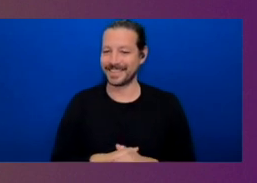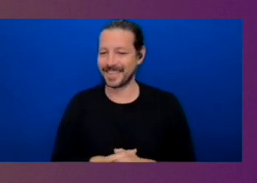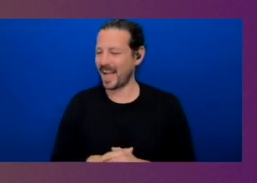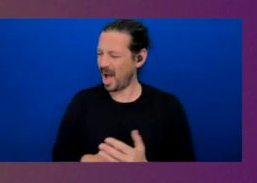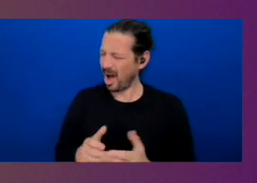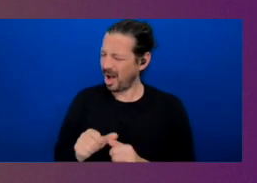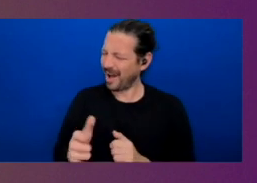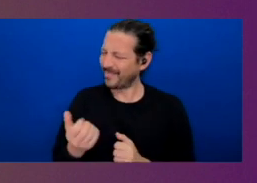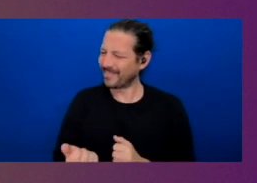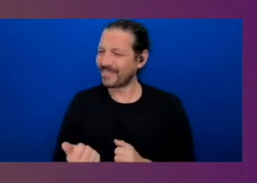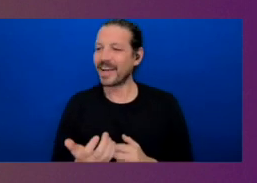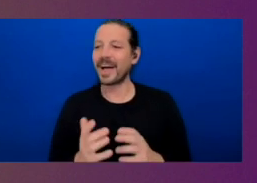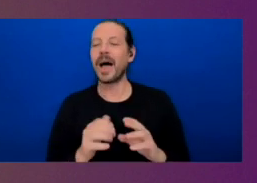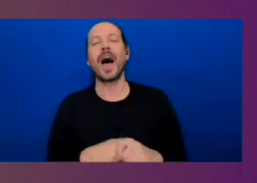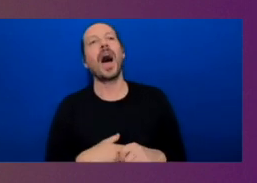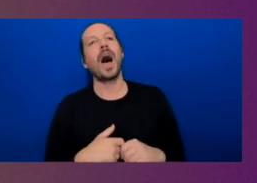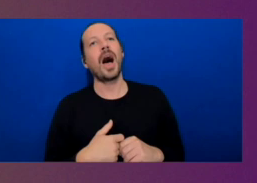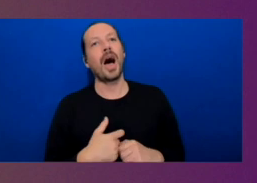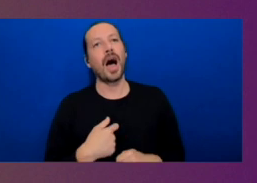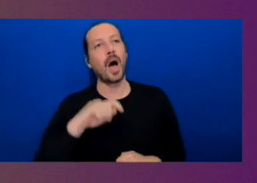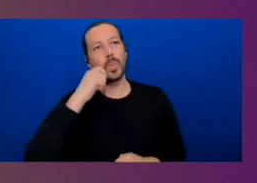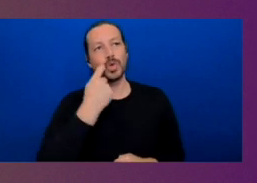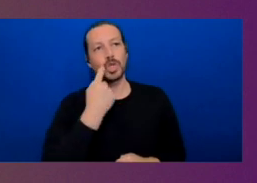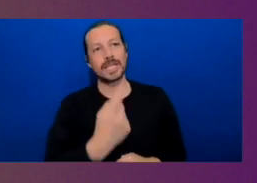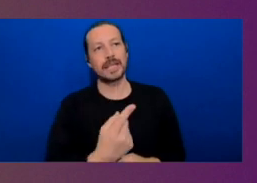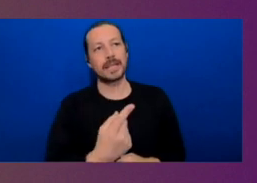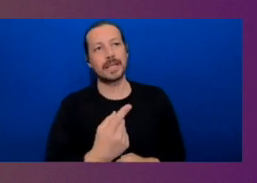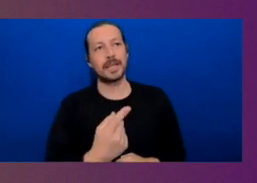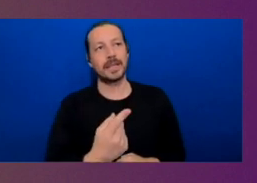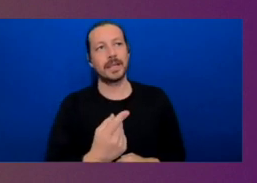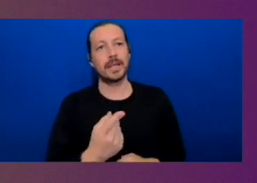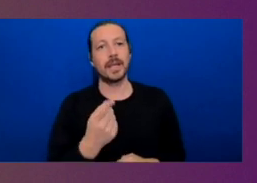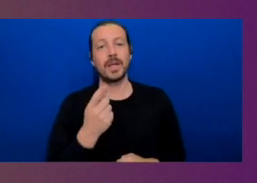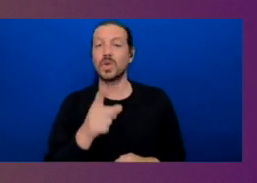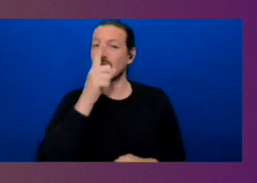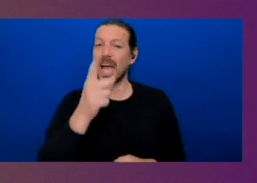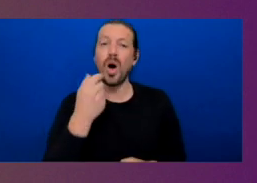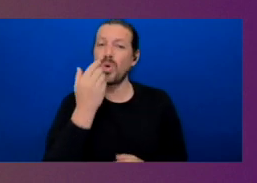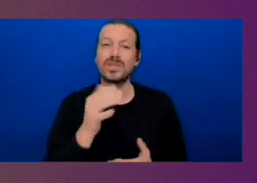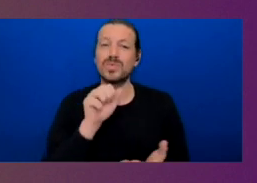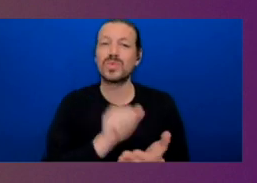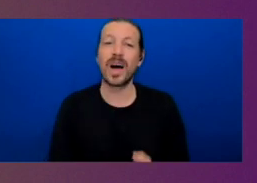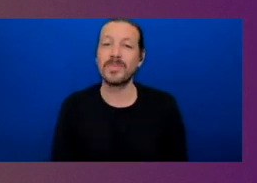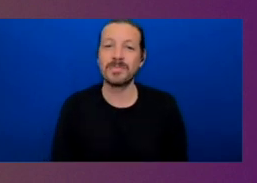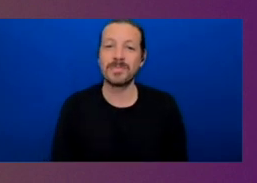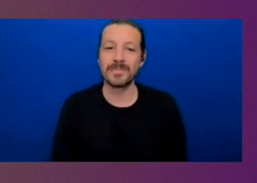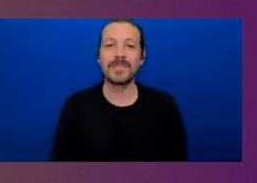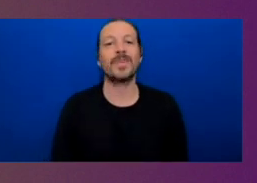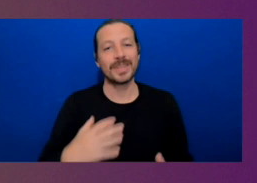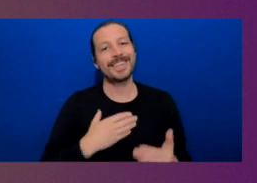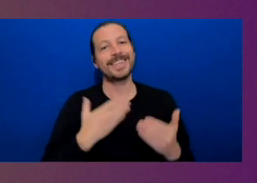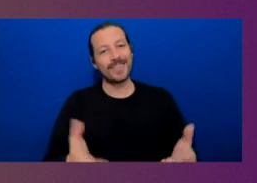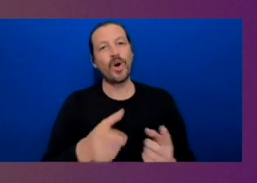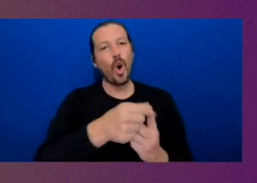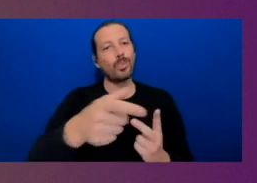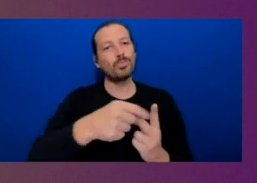the thing I would say is, you're never going to get it right. So you need to provide options for people, because